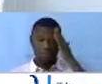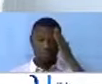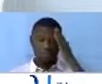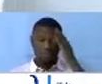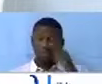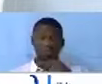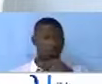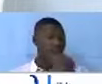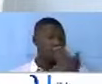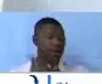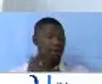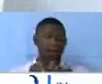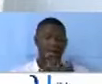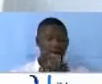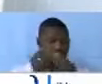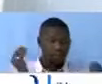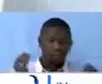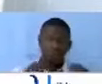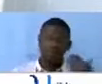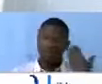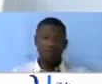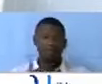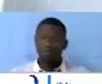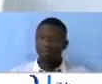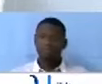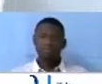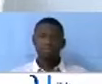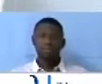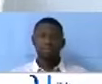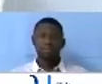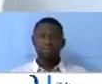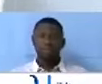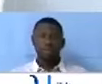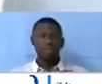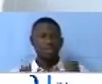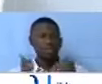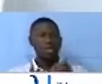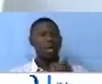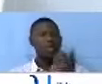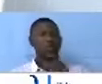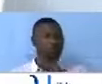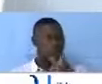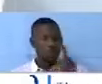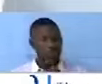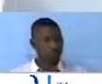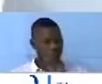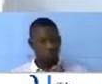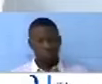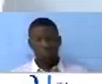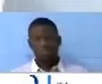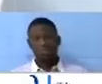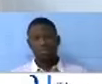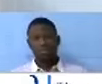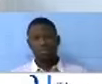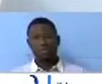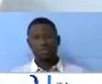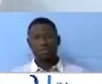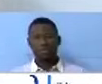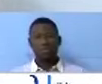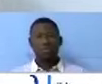escape. Never. Look. Then I started asking questions. Where?